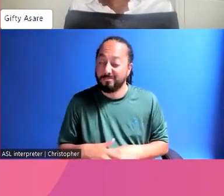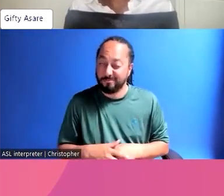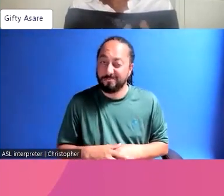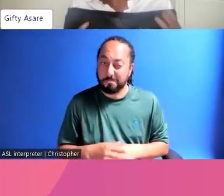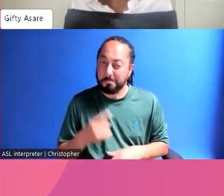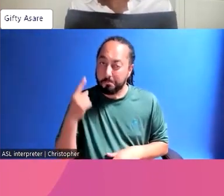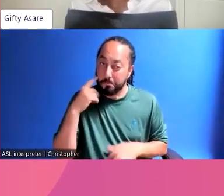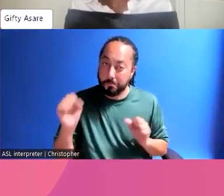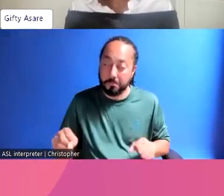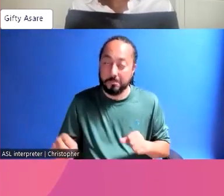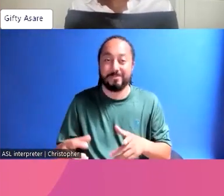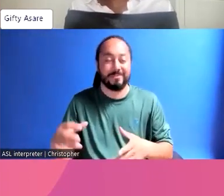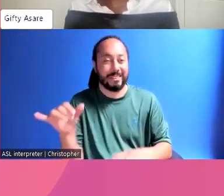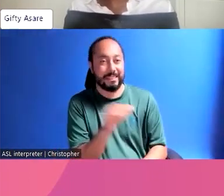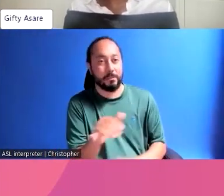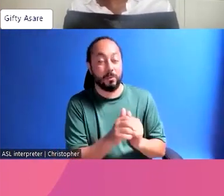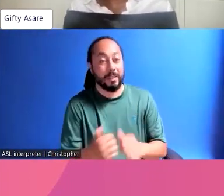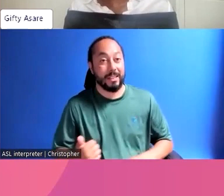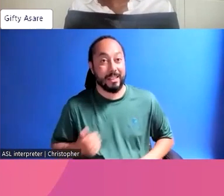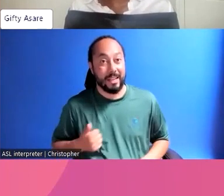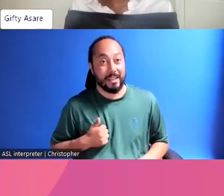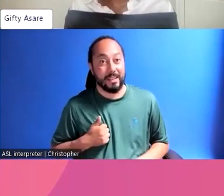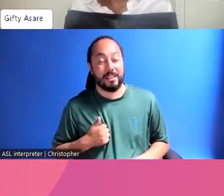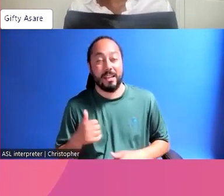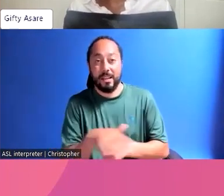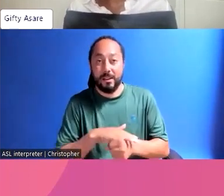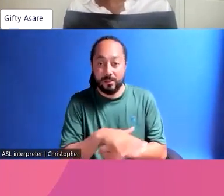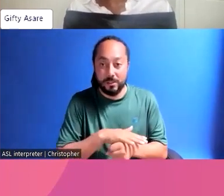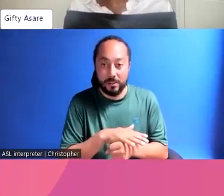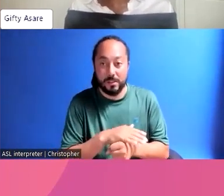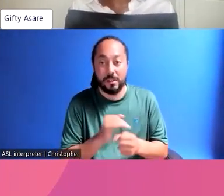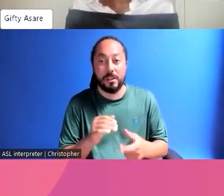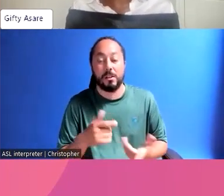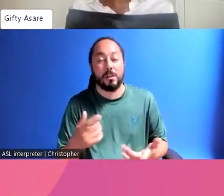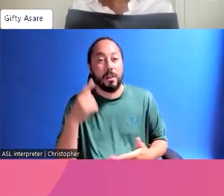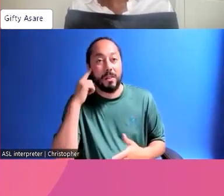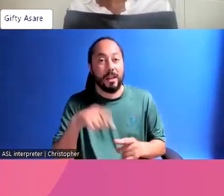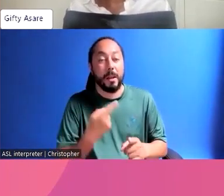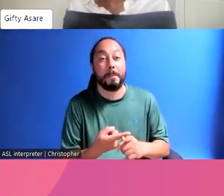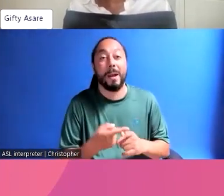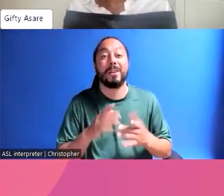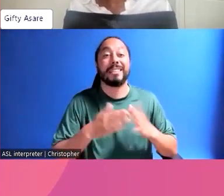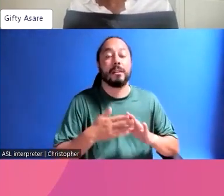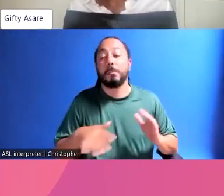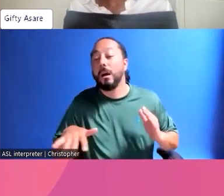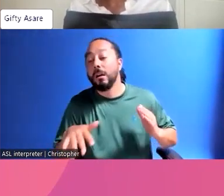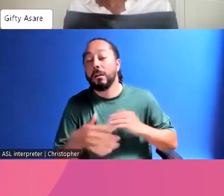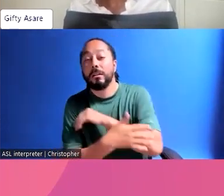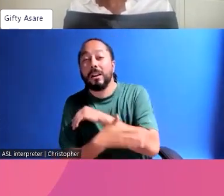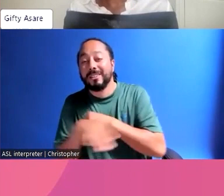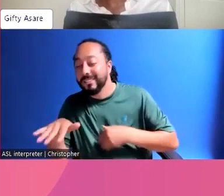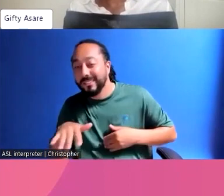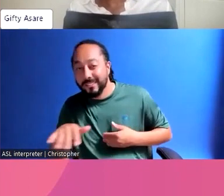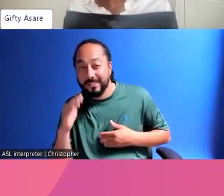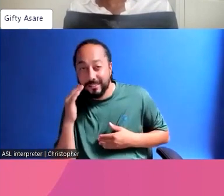as well in Canadian regions and Canadian areas, even just thinking about rural areas, for example,